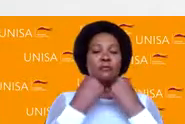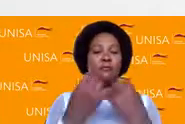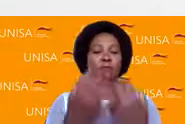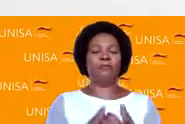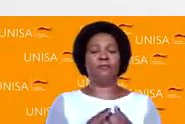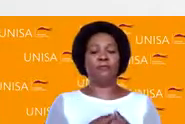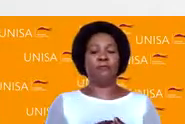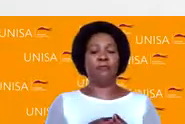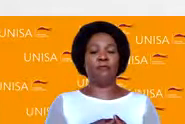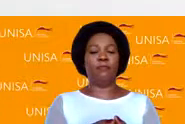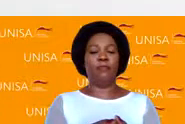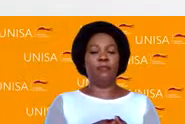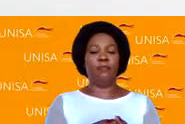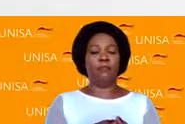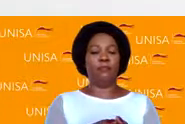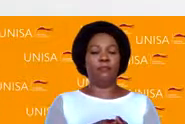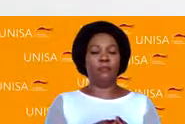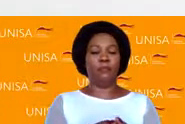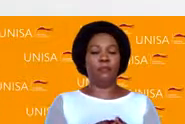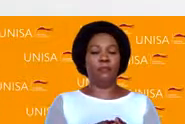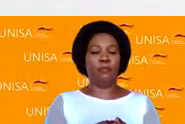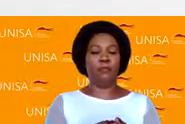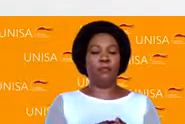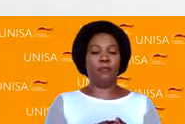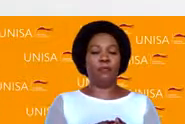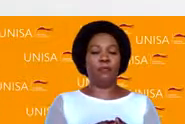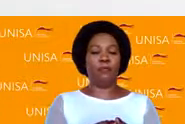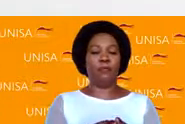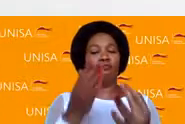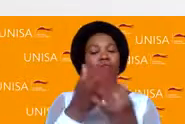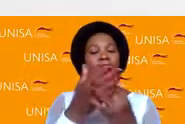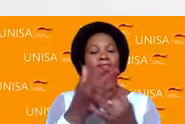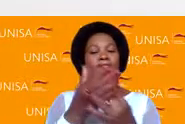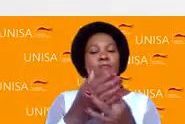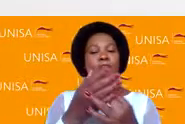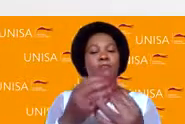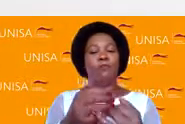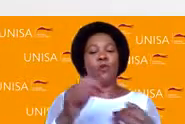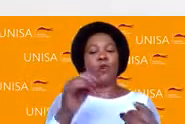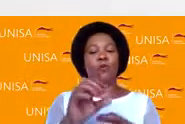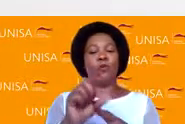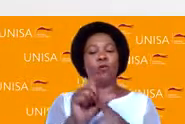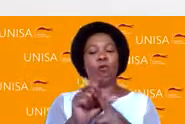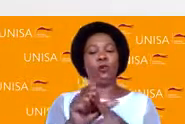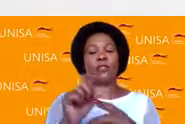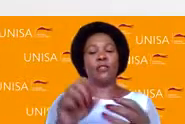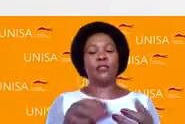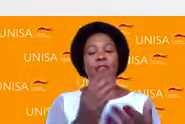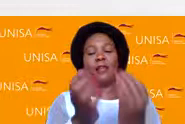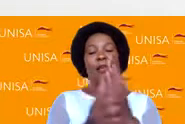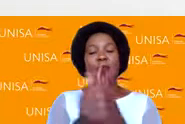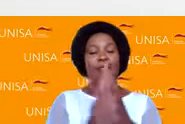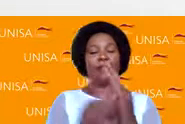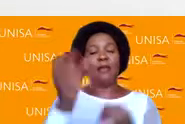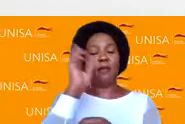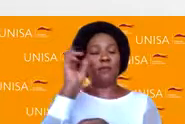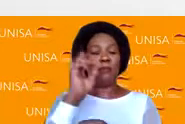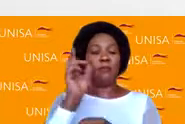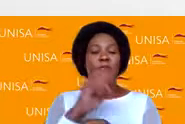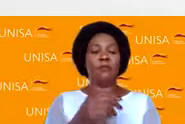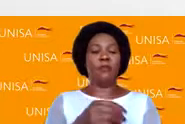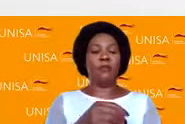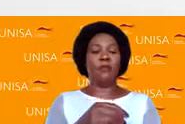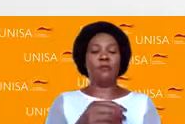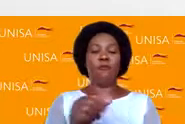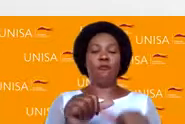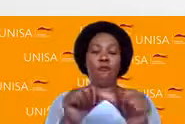And then when you access a specific course site, remember, it follows the same pattern, where you've